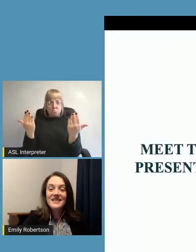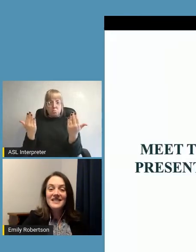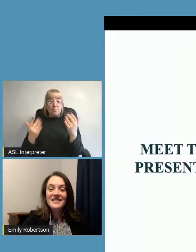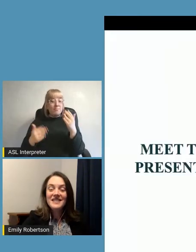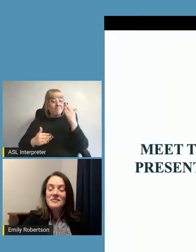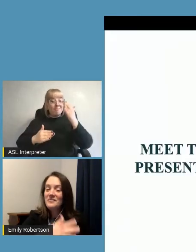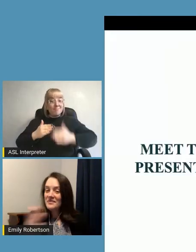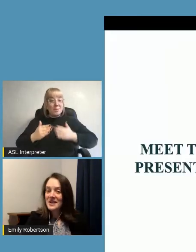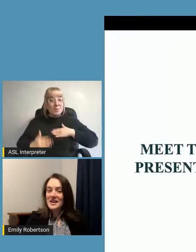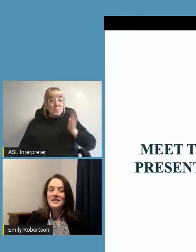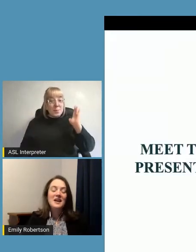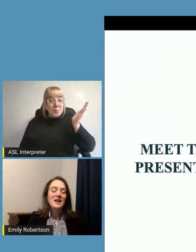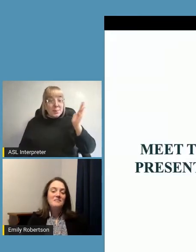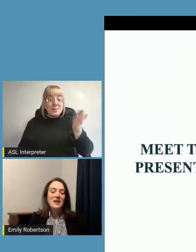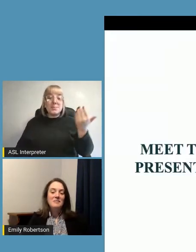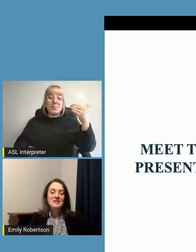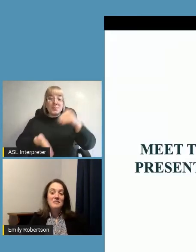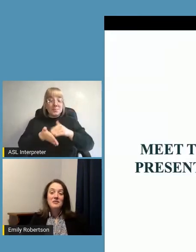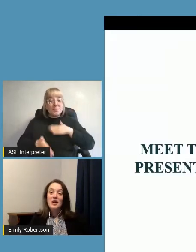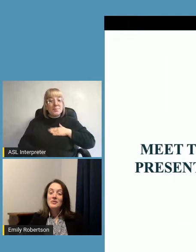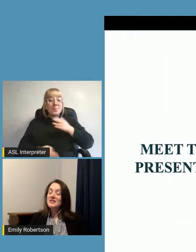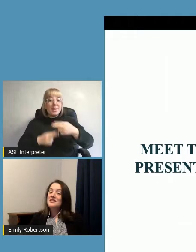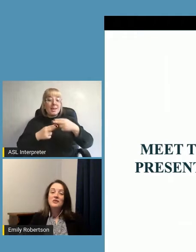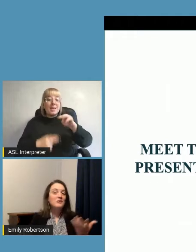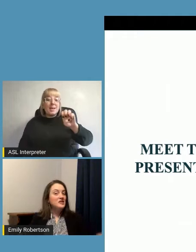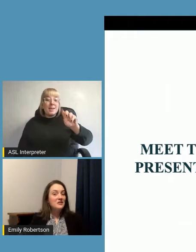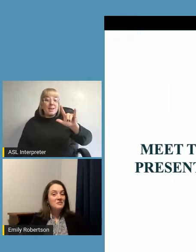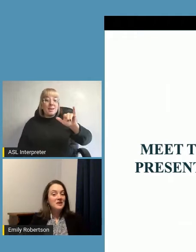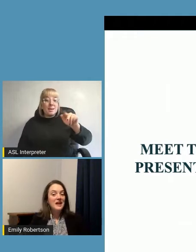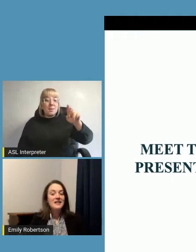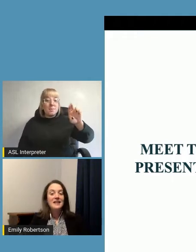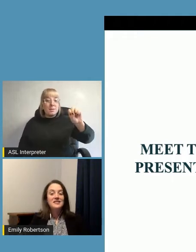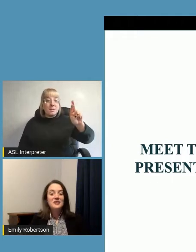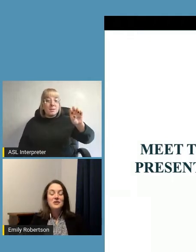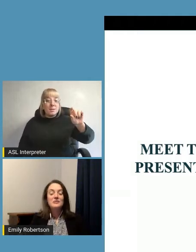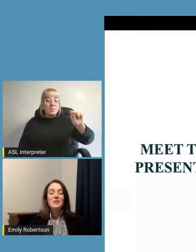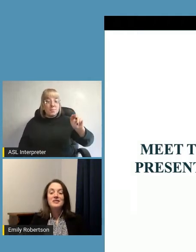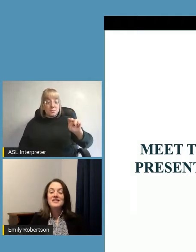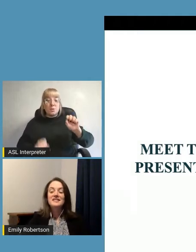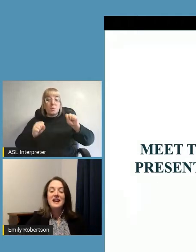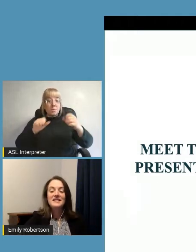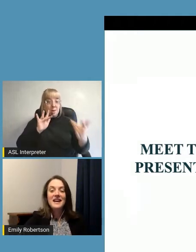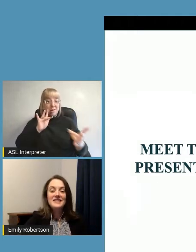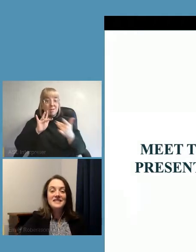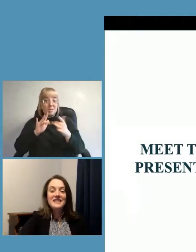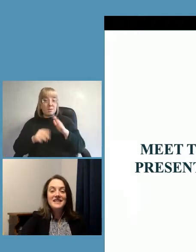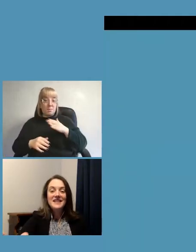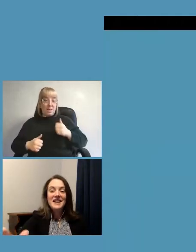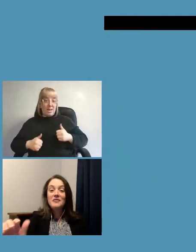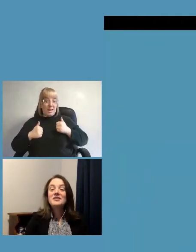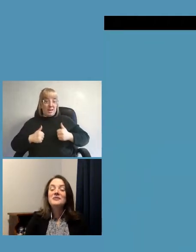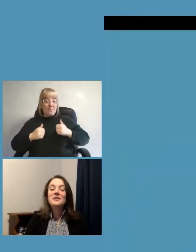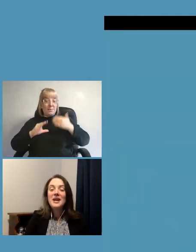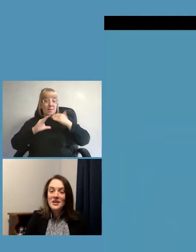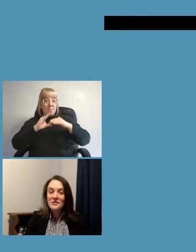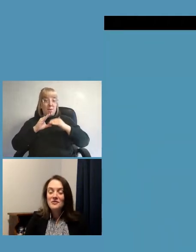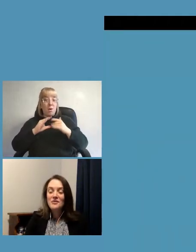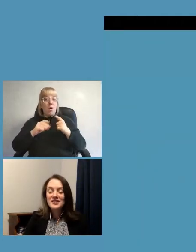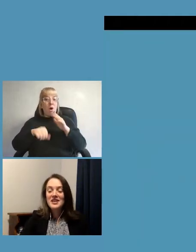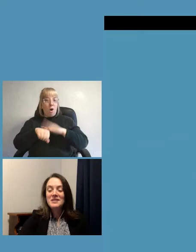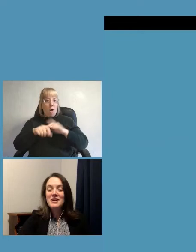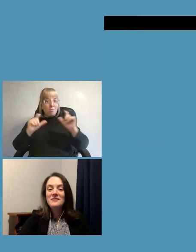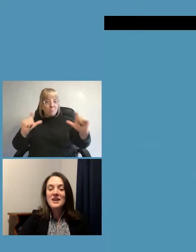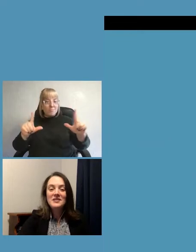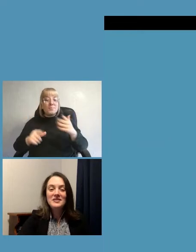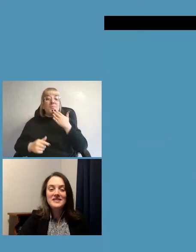talk. Again, my name is Emily Robertson. You can reach out to me again at studiorobertson.net. I want to thank you